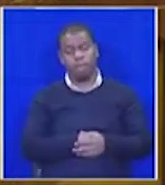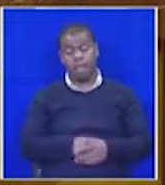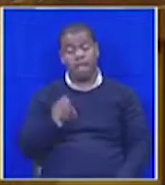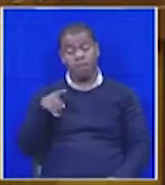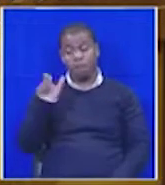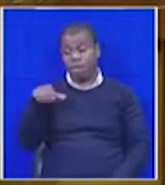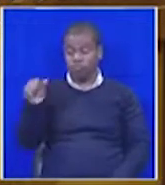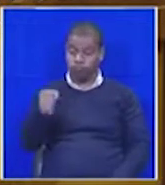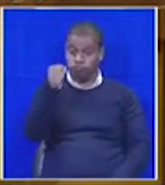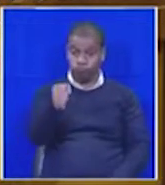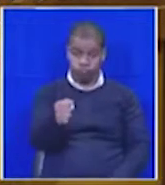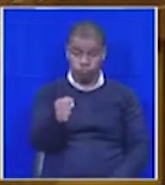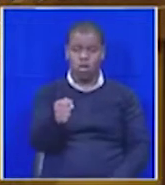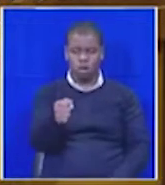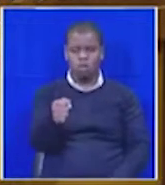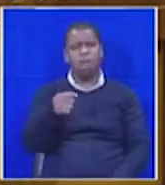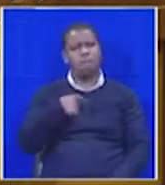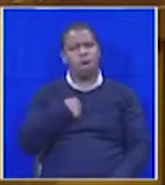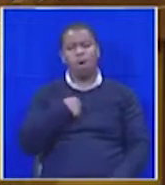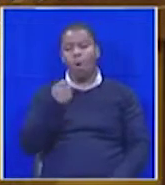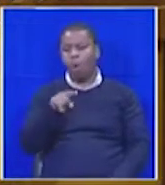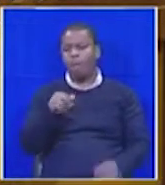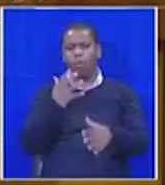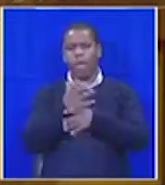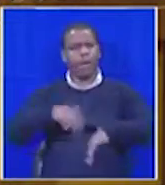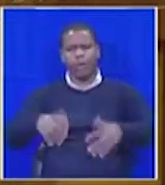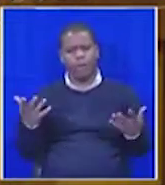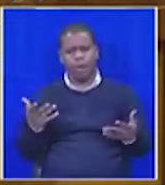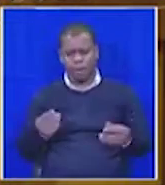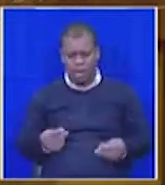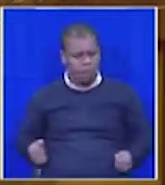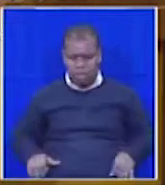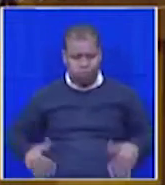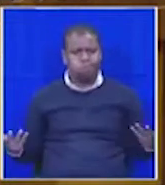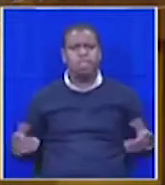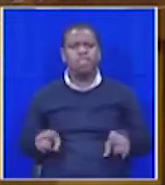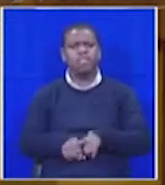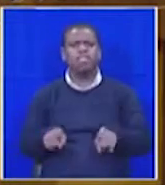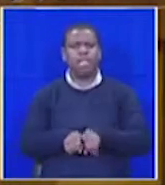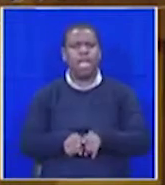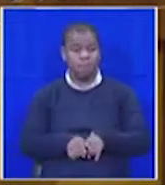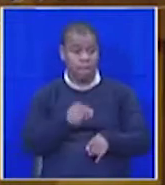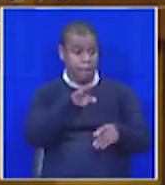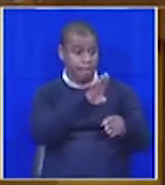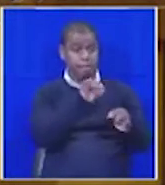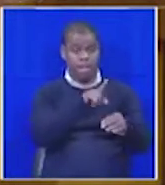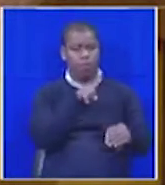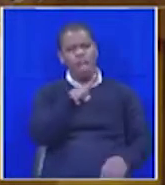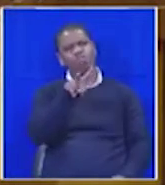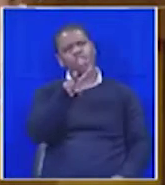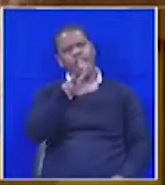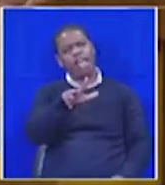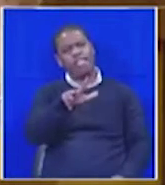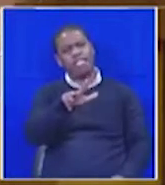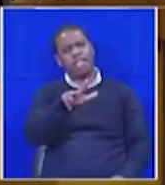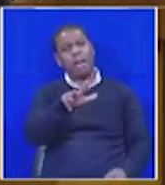terrible situation. You may have no financial means to support yourself. And this bill is going to tap into that 128 billion